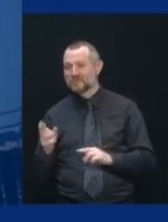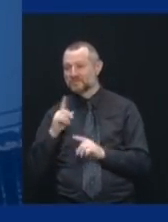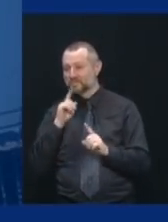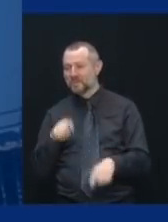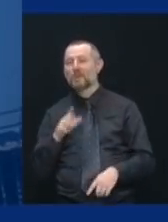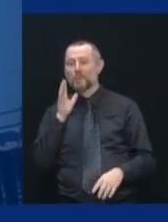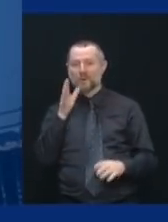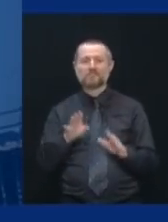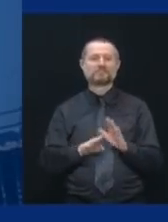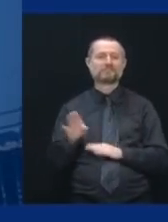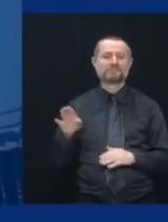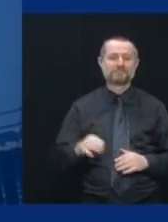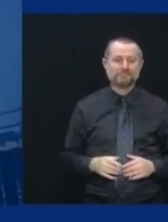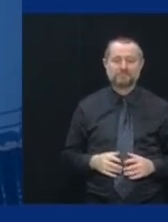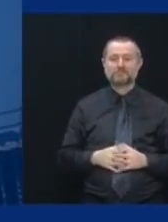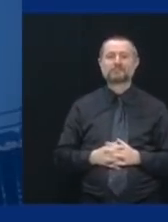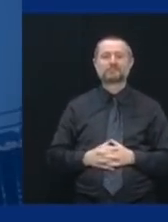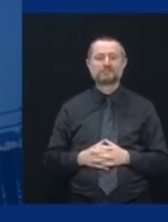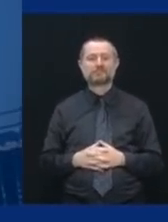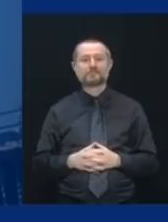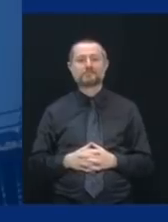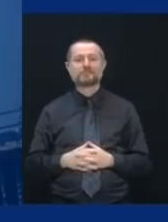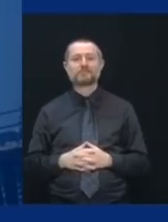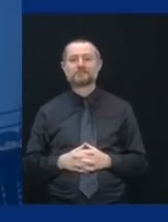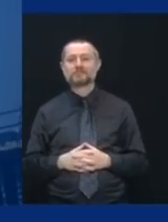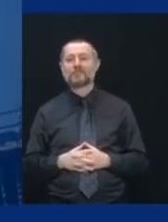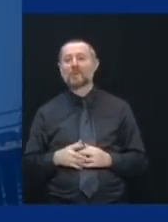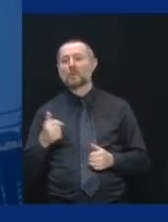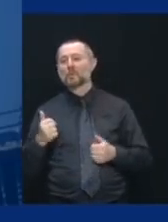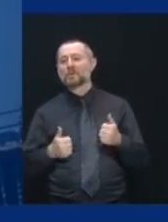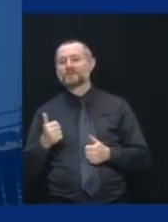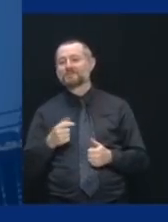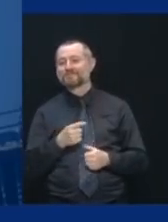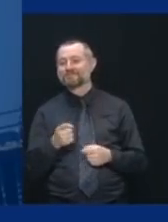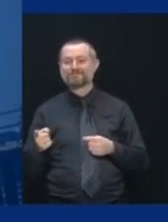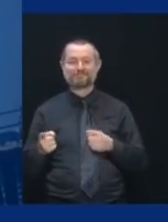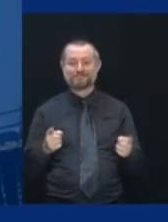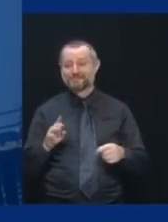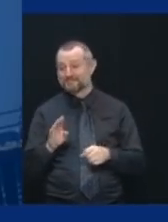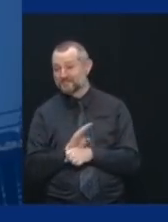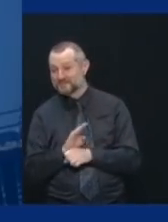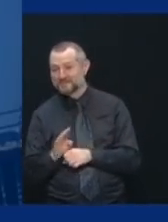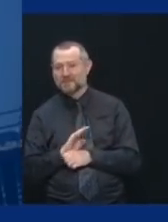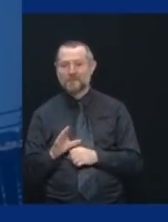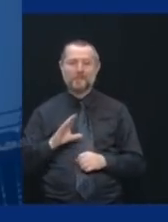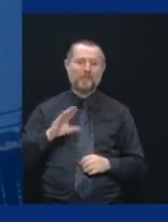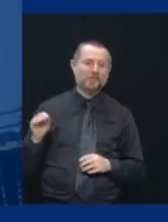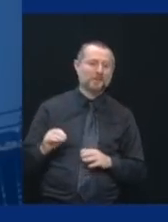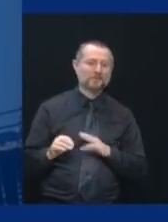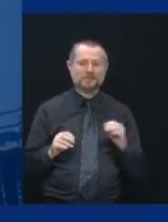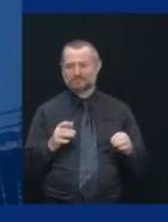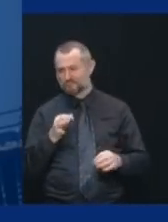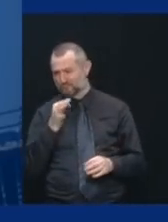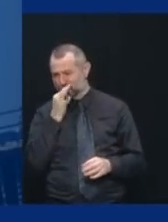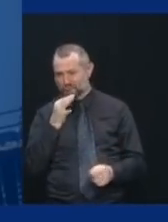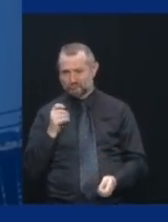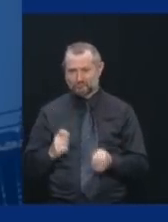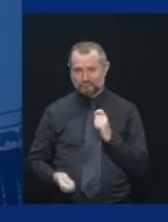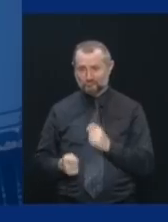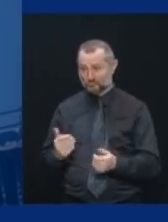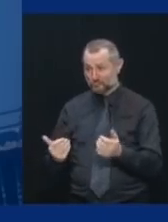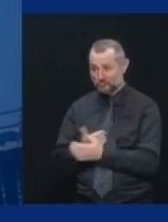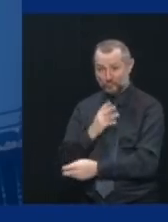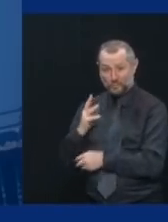Whatever economy most quickly adjusts to the new dynamics, that will be